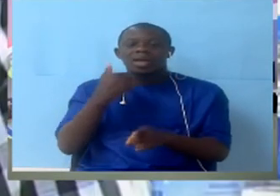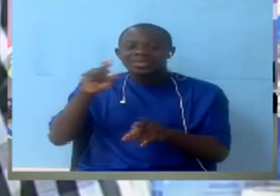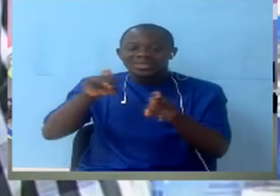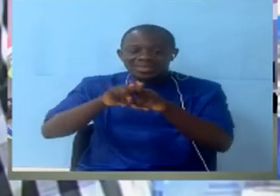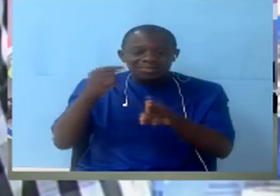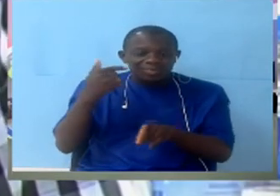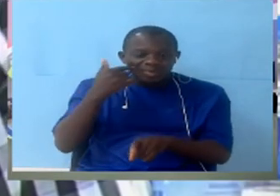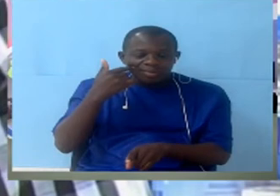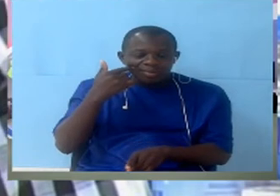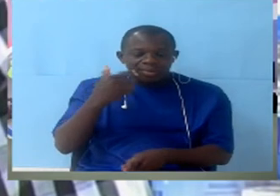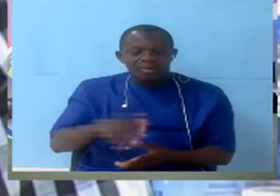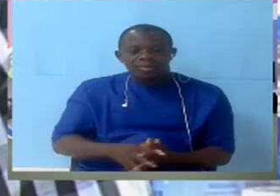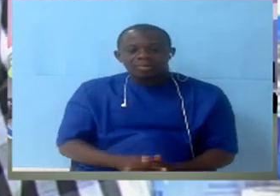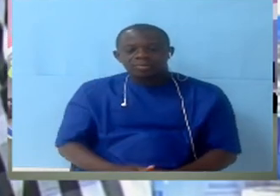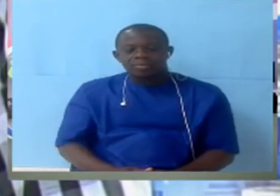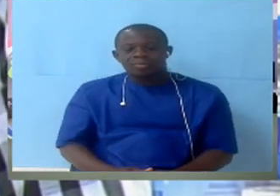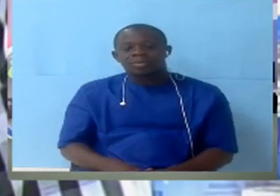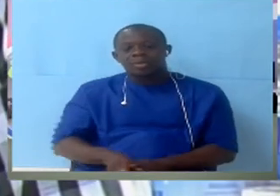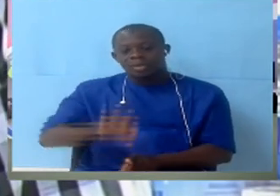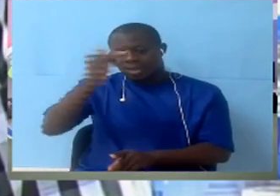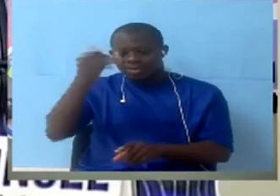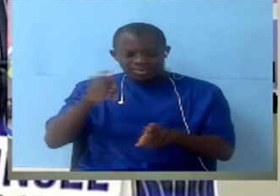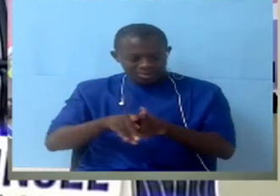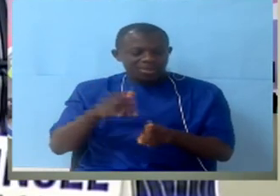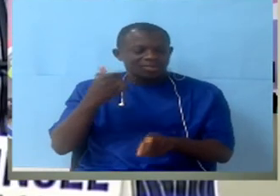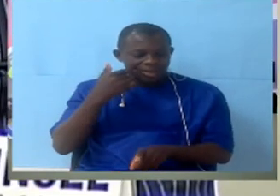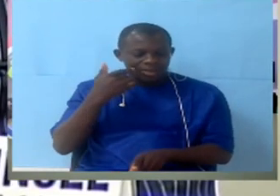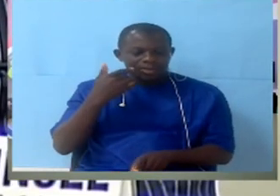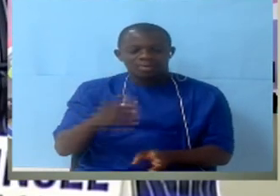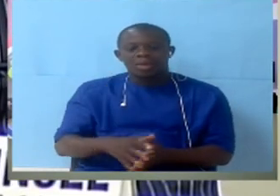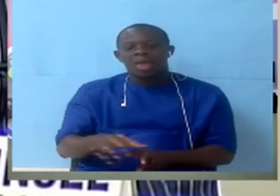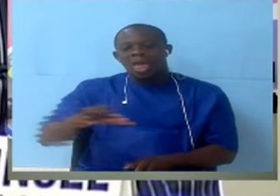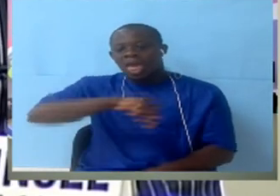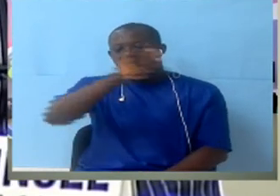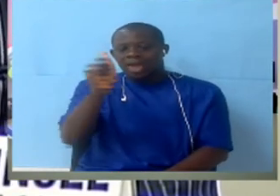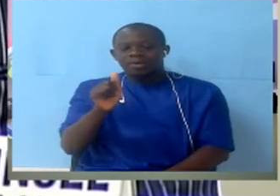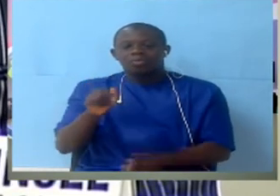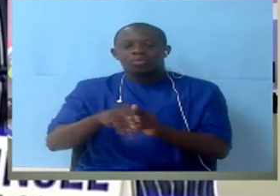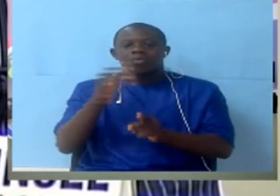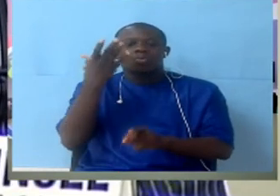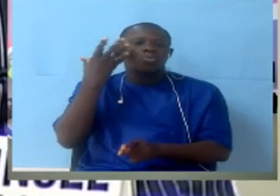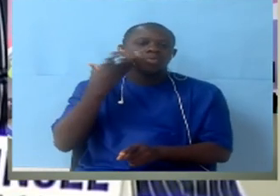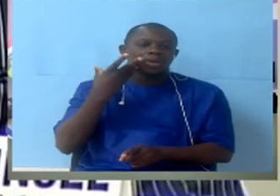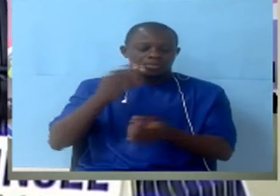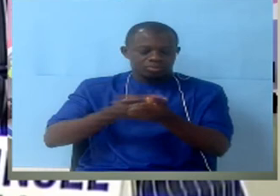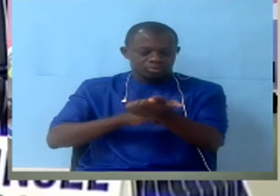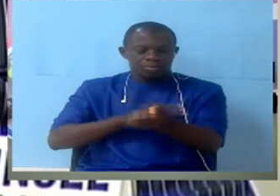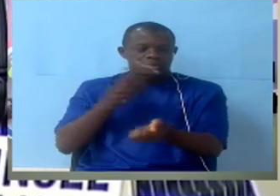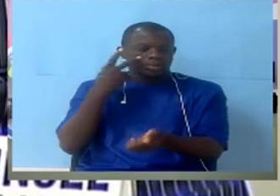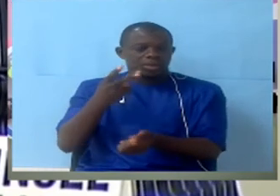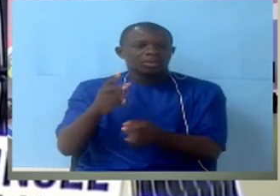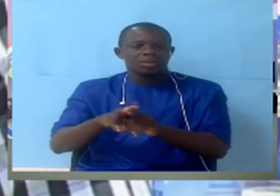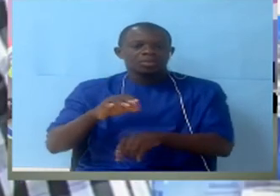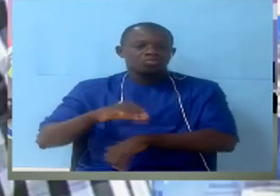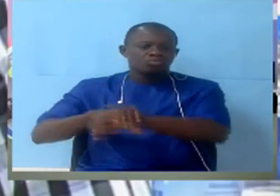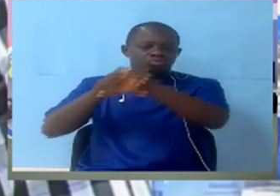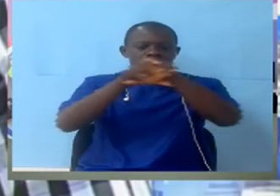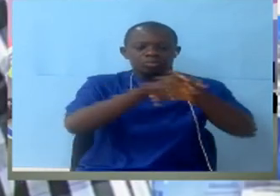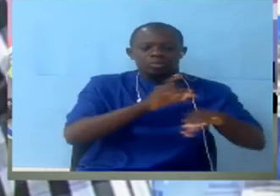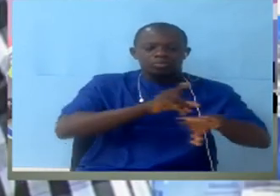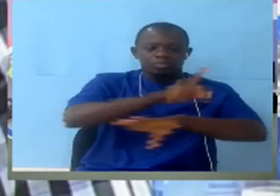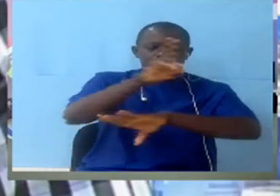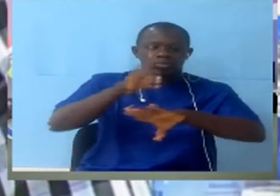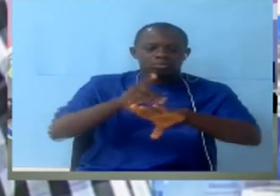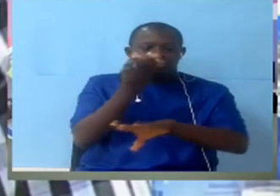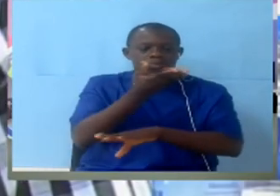Lungkilingoni ha olungo fo that very day yes that very day olungo fo and when the ship were found where were they taken bini